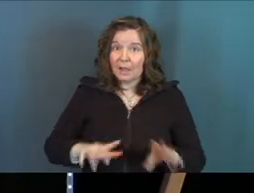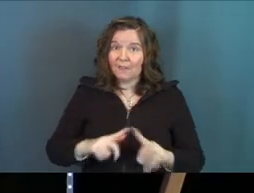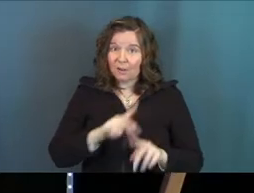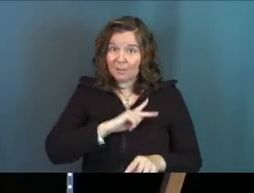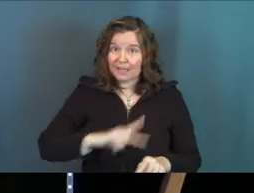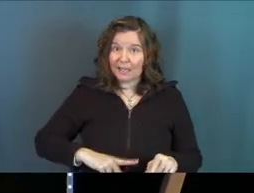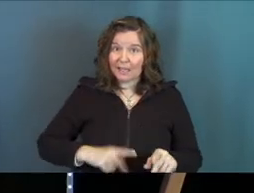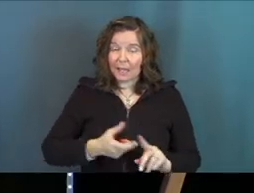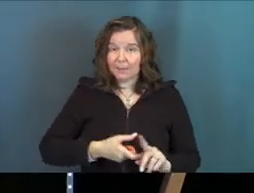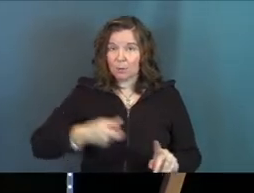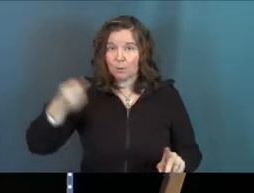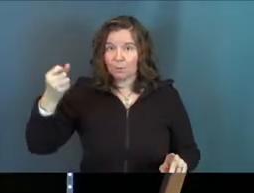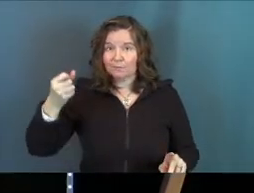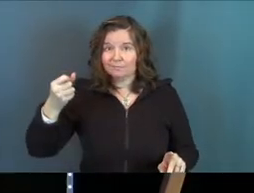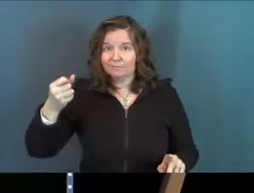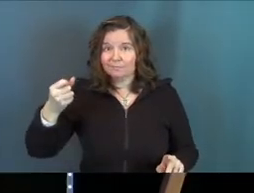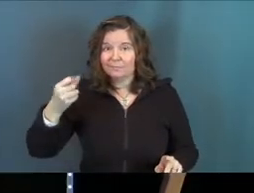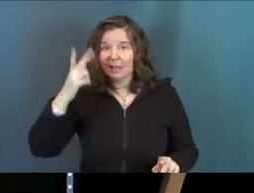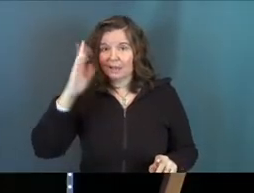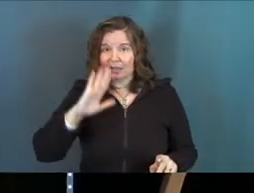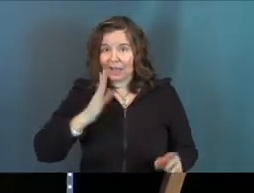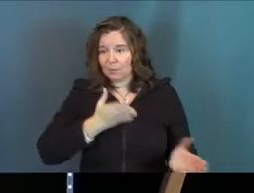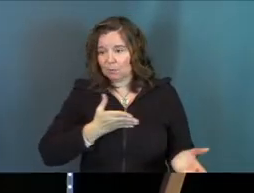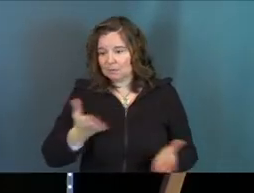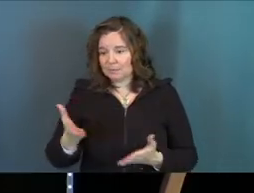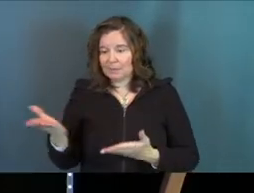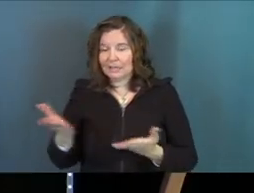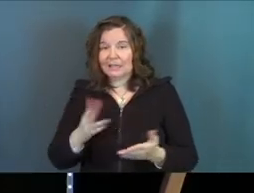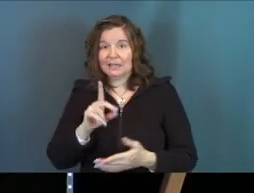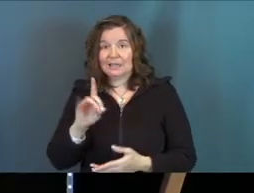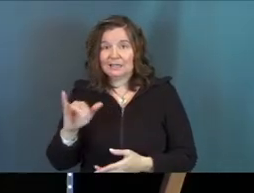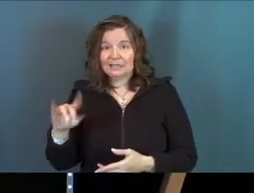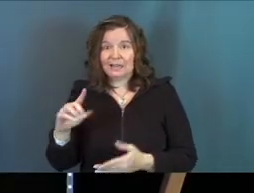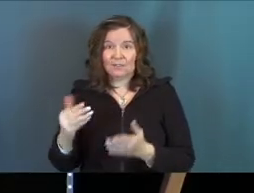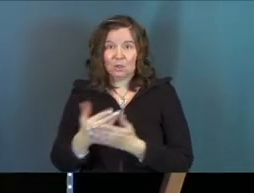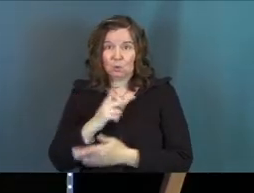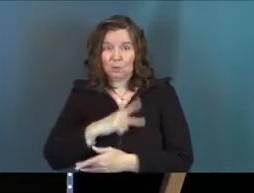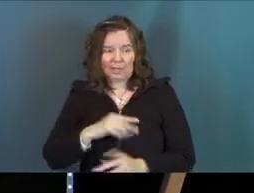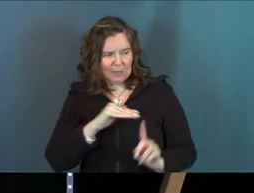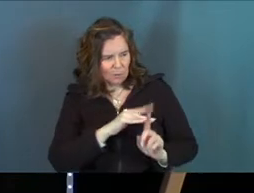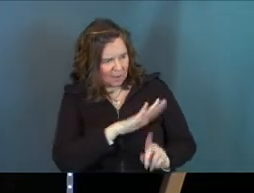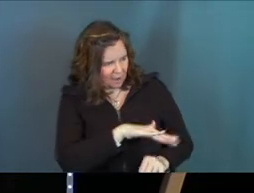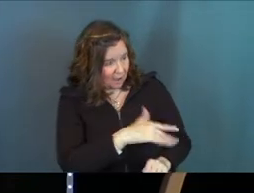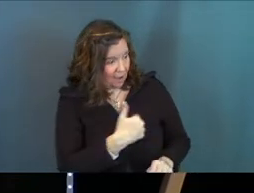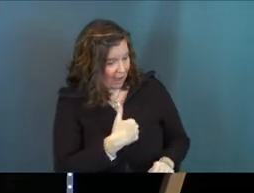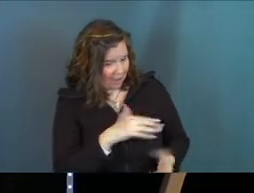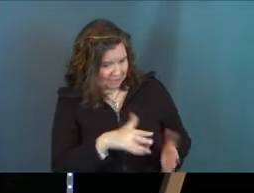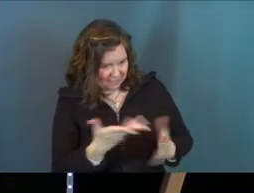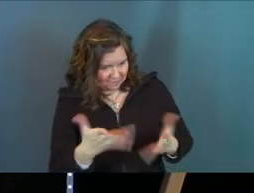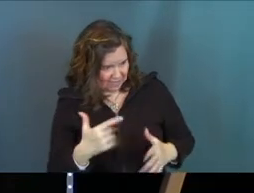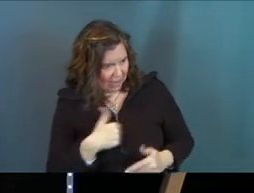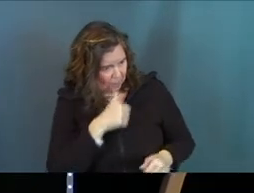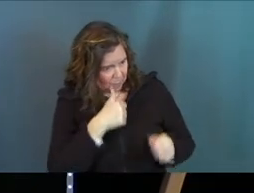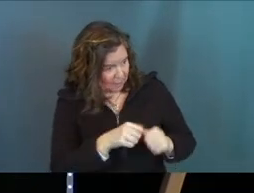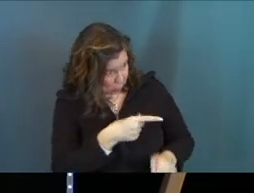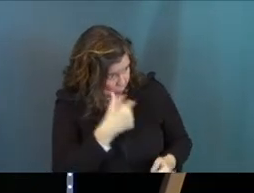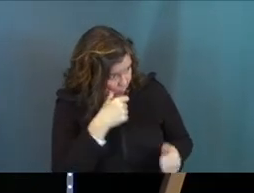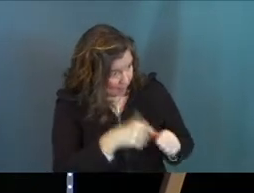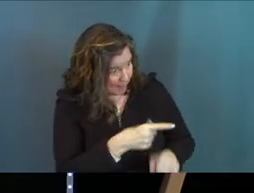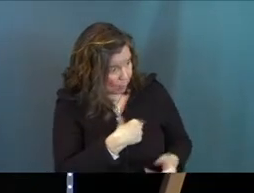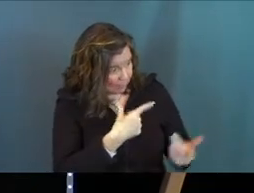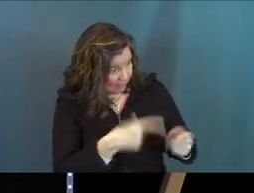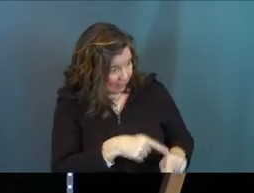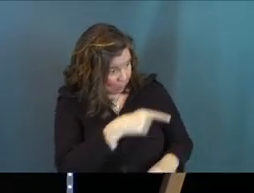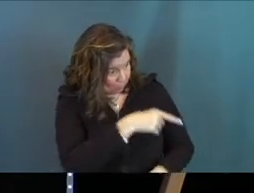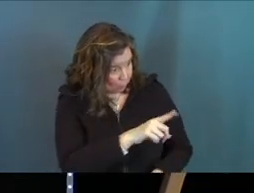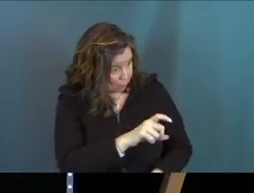had been removed from God, and that God was going to bring in David as the new king. And he reminds Saul. He's like, hey, I'm dead, and I remember. Do you remember what's